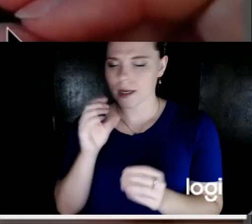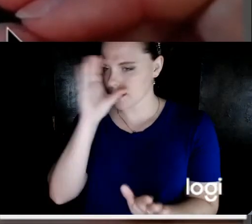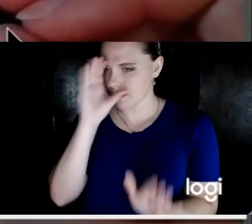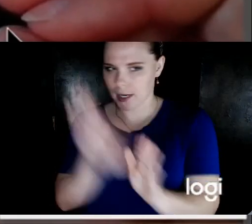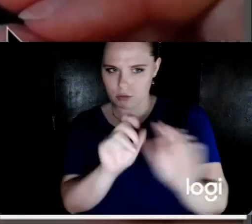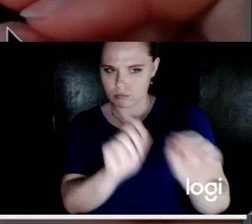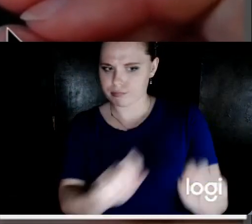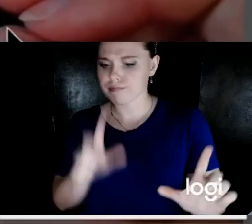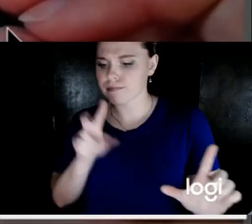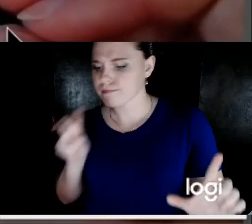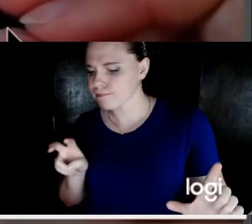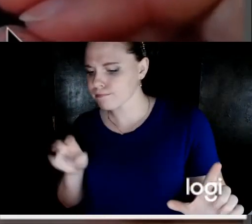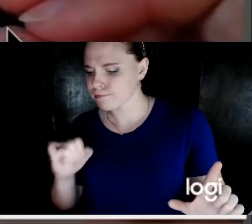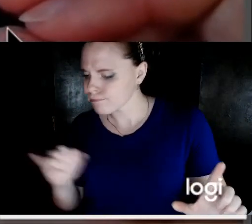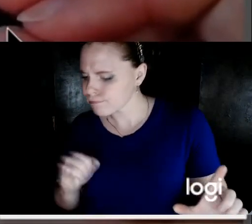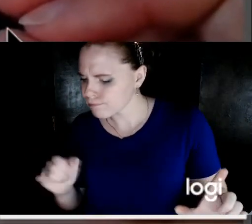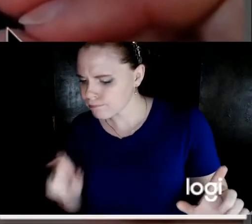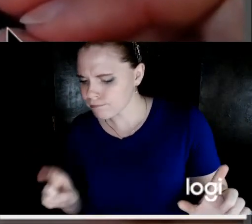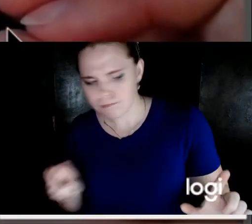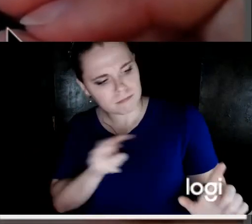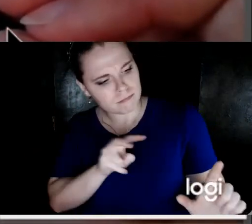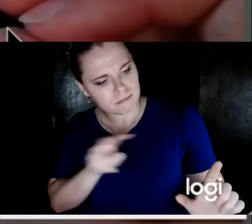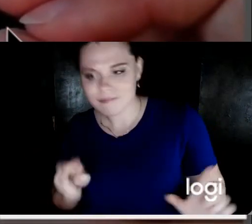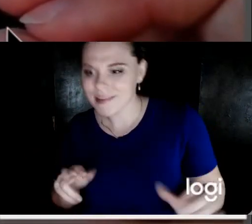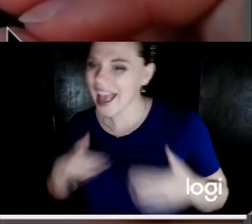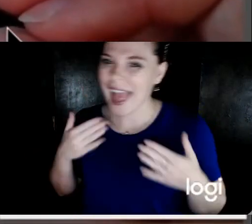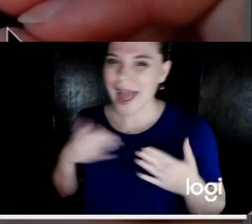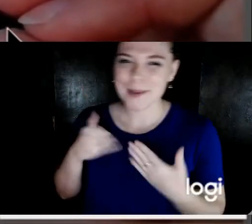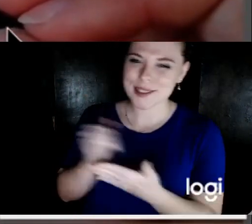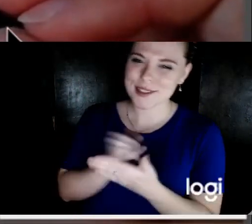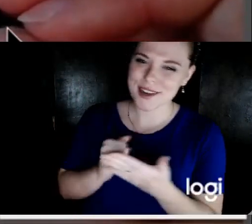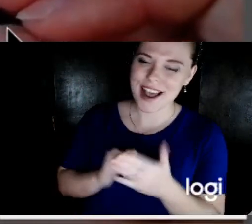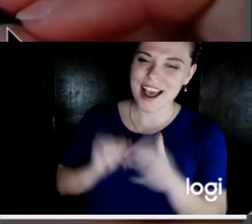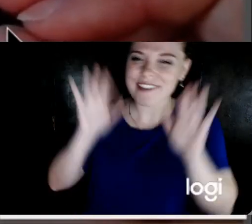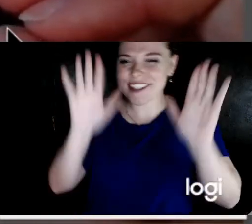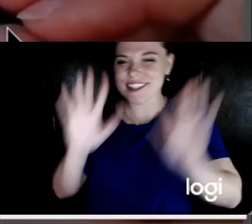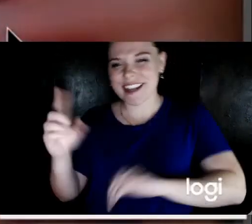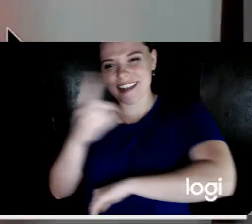to reference for your drawing. Happy drawing. Have a great day. I'll see you tomorrow.